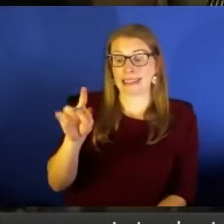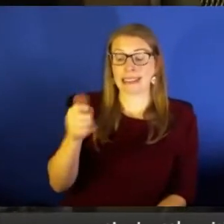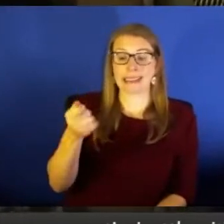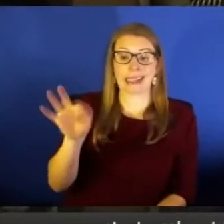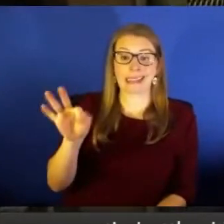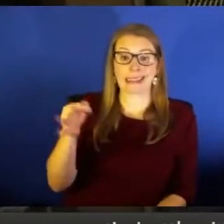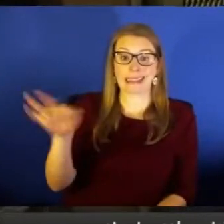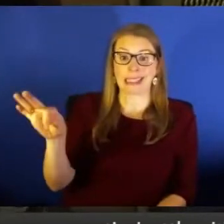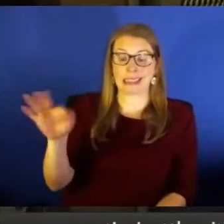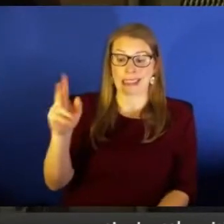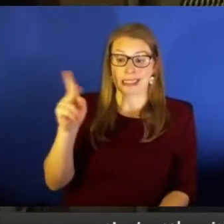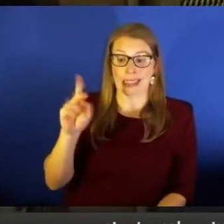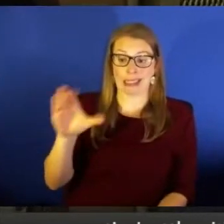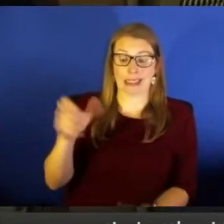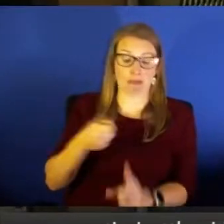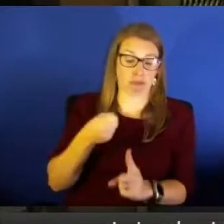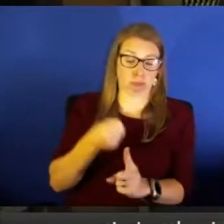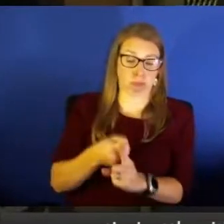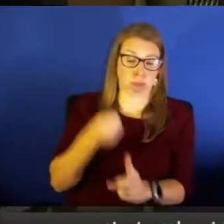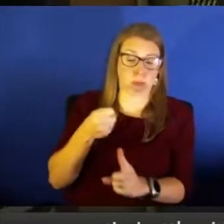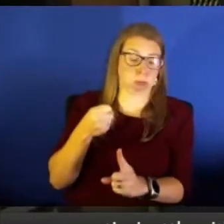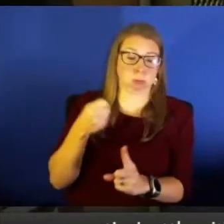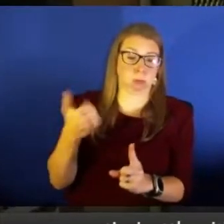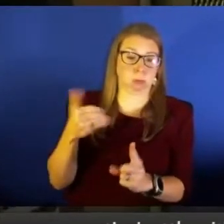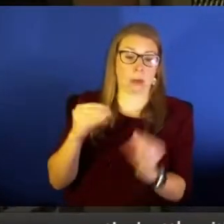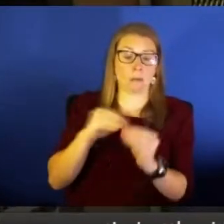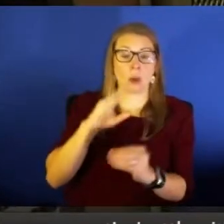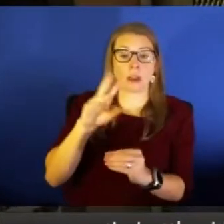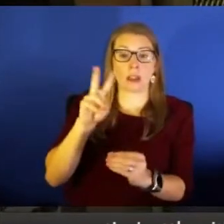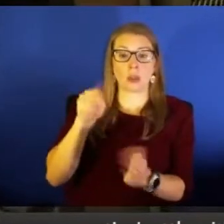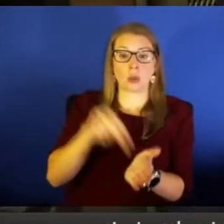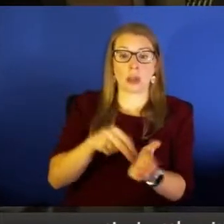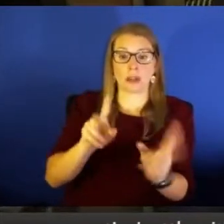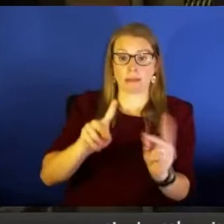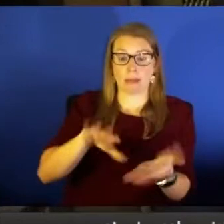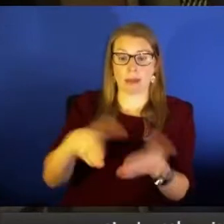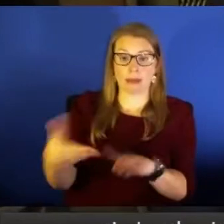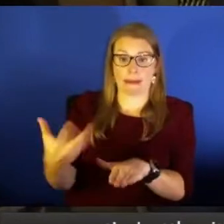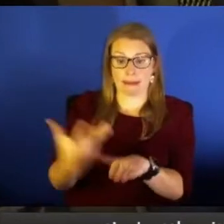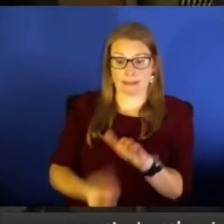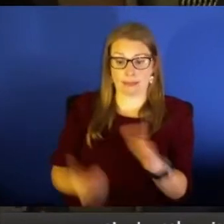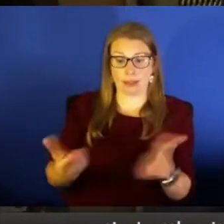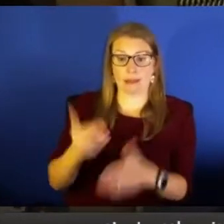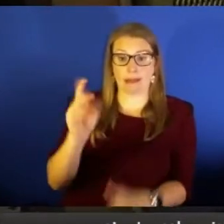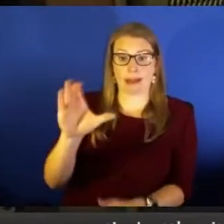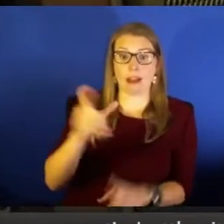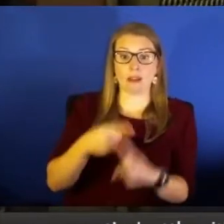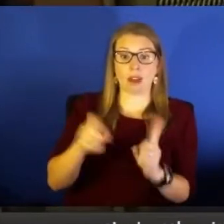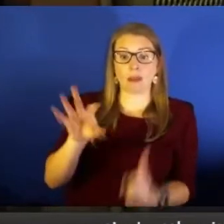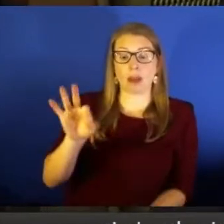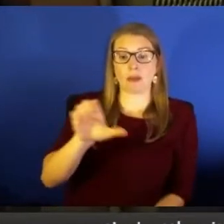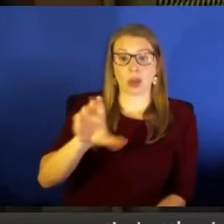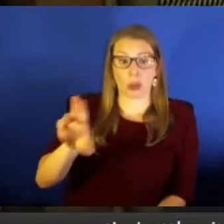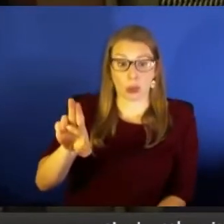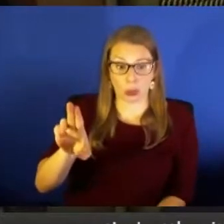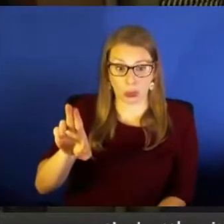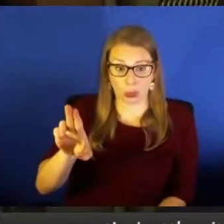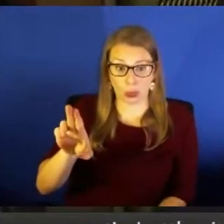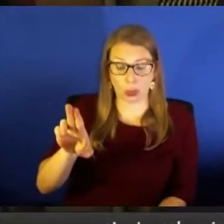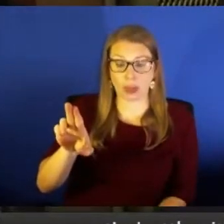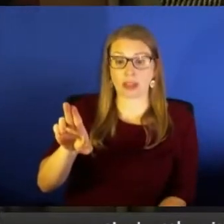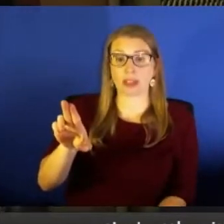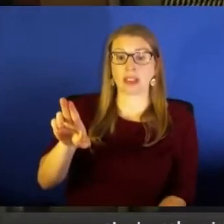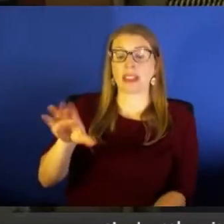impacted profoundly. More than 2,000 people died here in Kansas City from the flu, and dealing with the same sorts